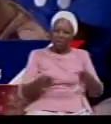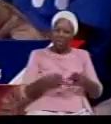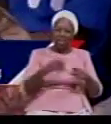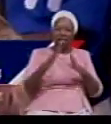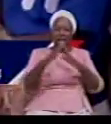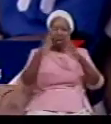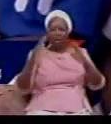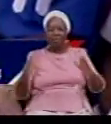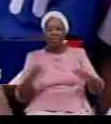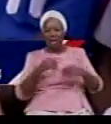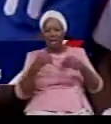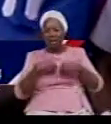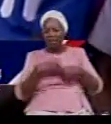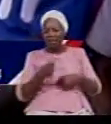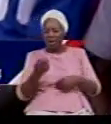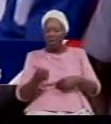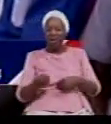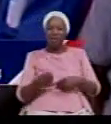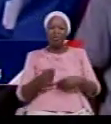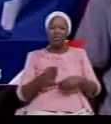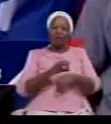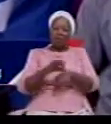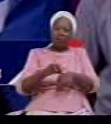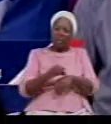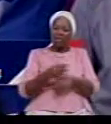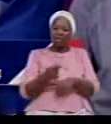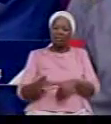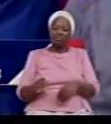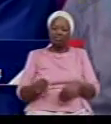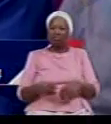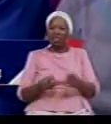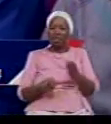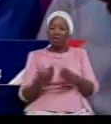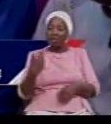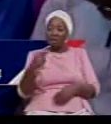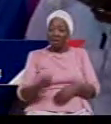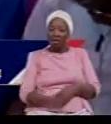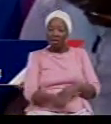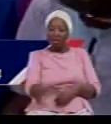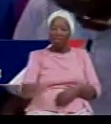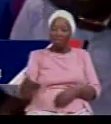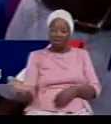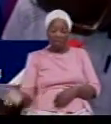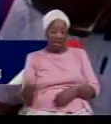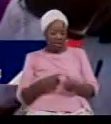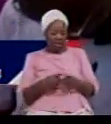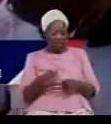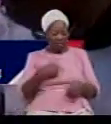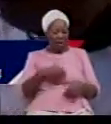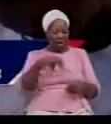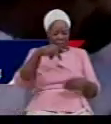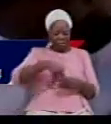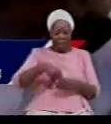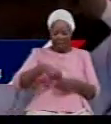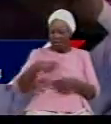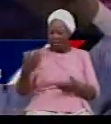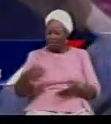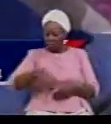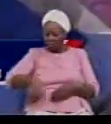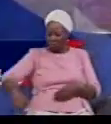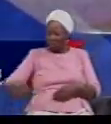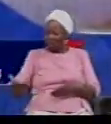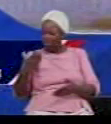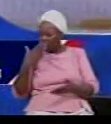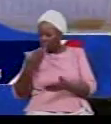garden there, and in that little garden they can plant the fruits, they can plant the vegetables, and they